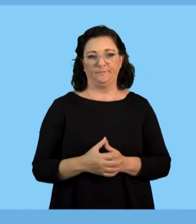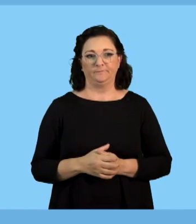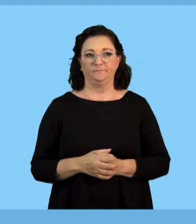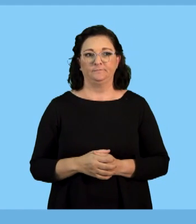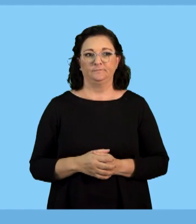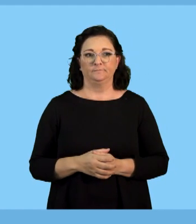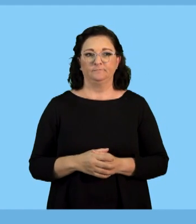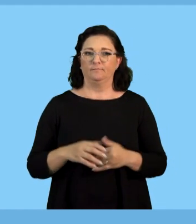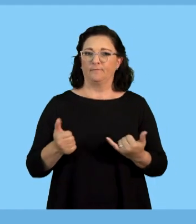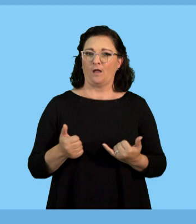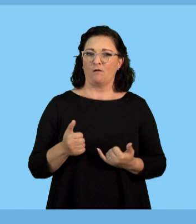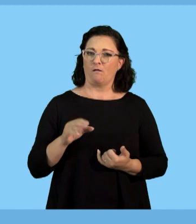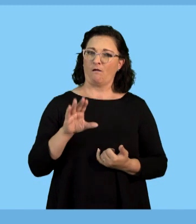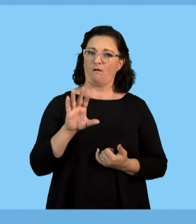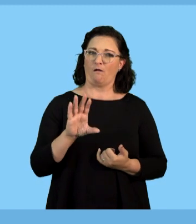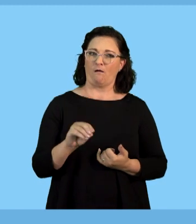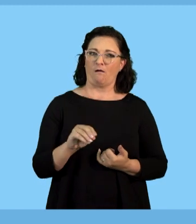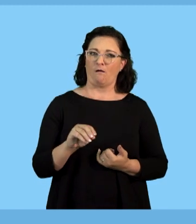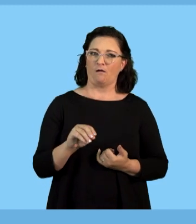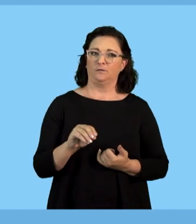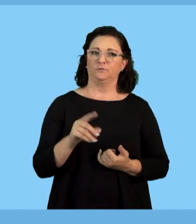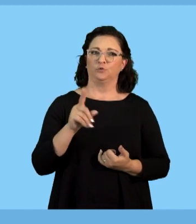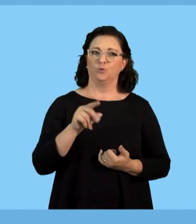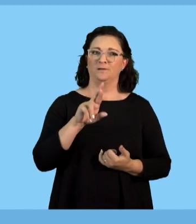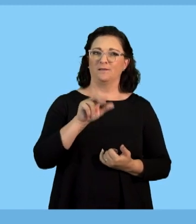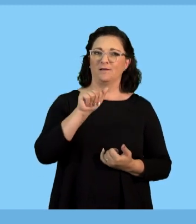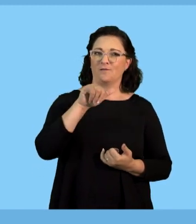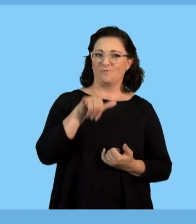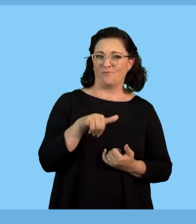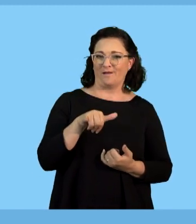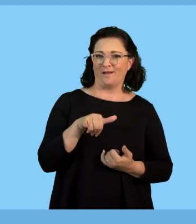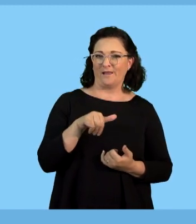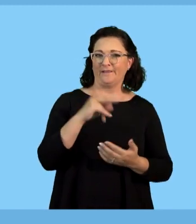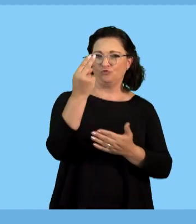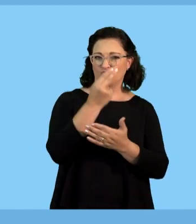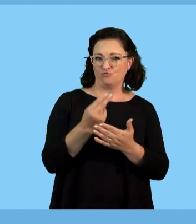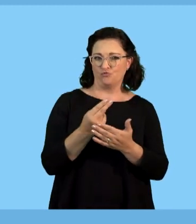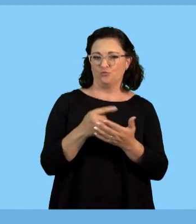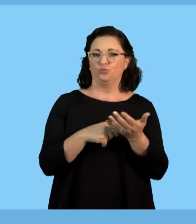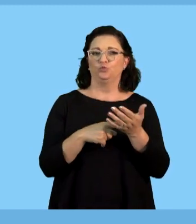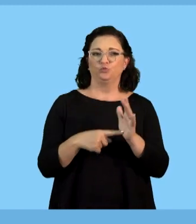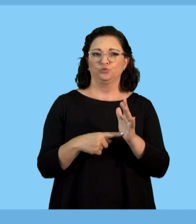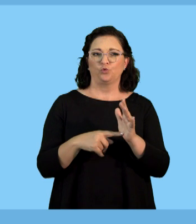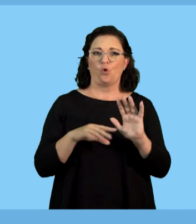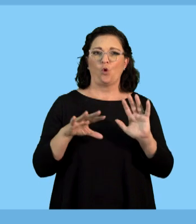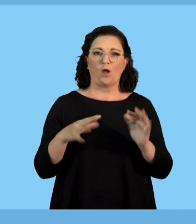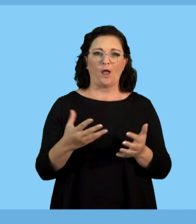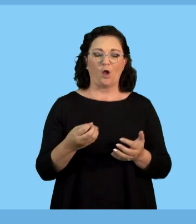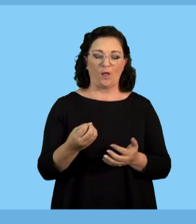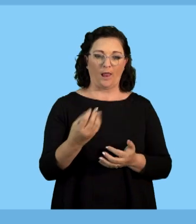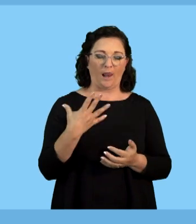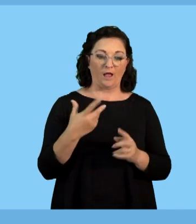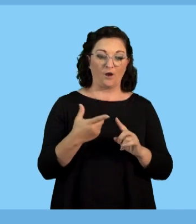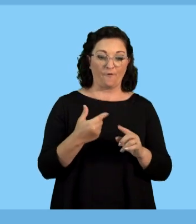Right. So you may be asking yourself that what is a ray diagram? So we're going to use a ray diagram to illustrate the pathway taken